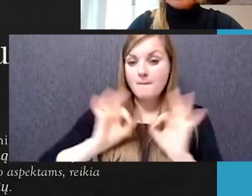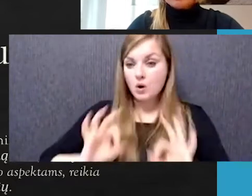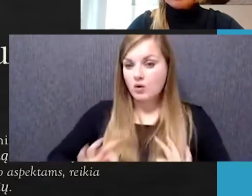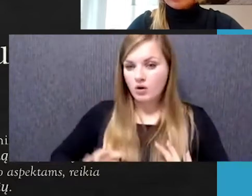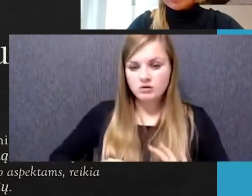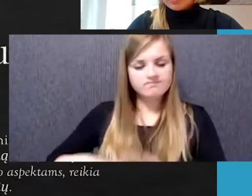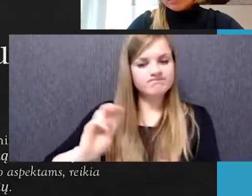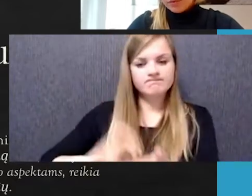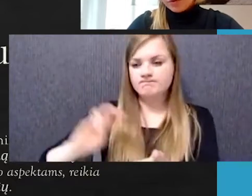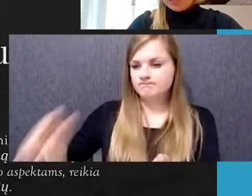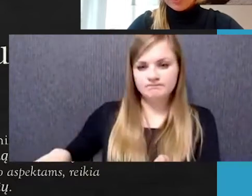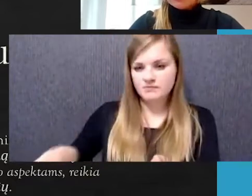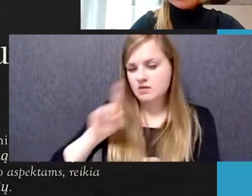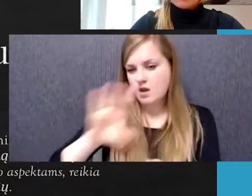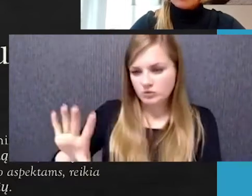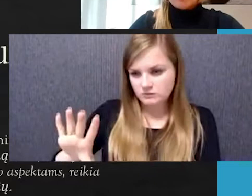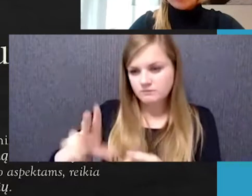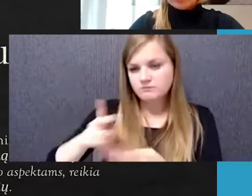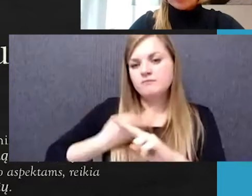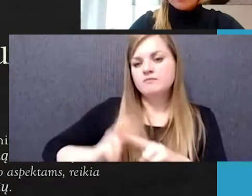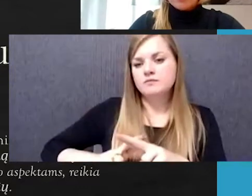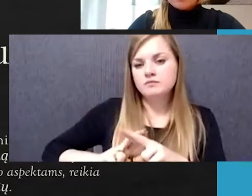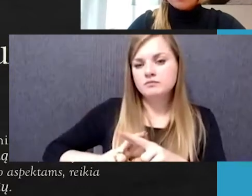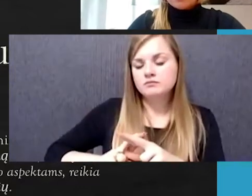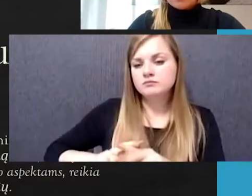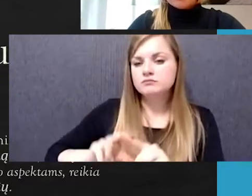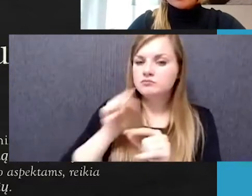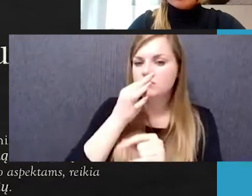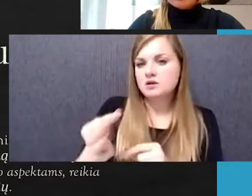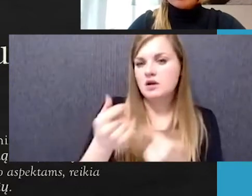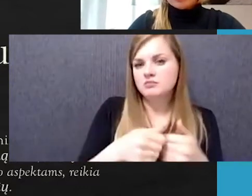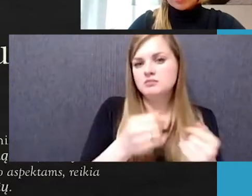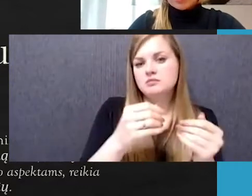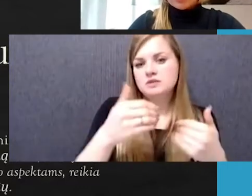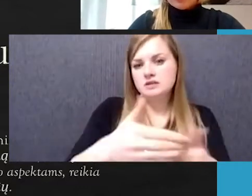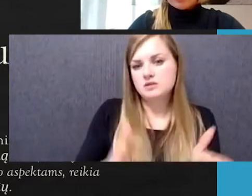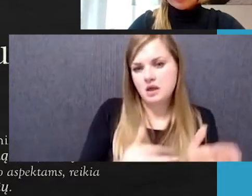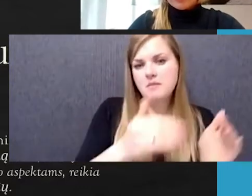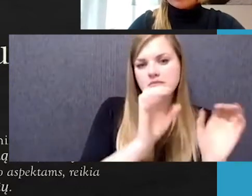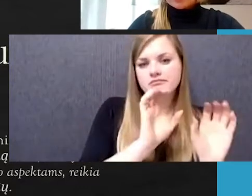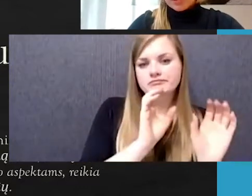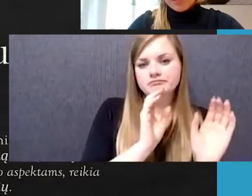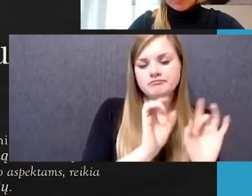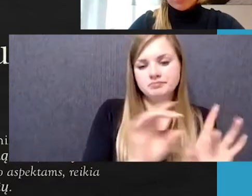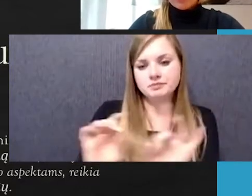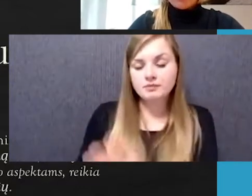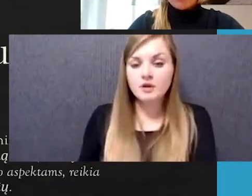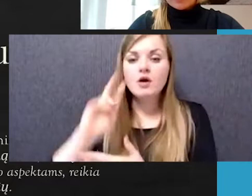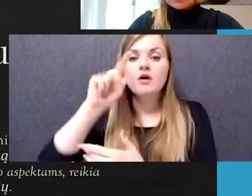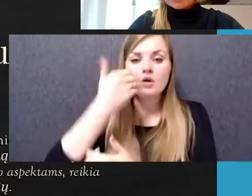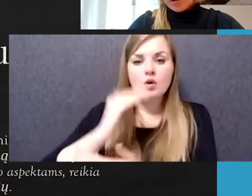pre-trial investigation. However, the prosecutors refused to do that, having in mind